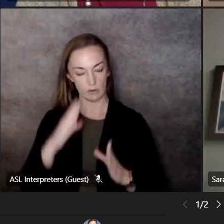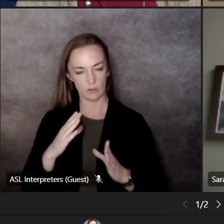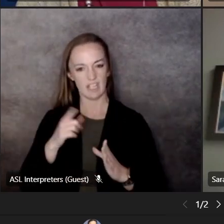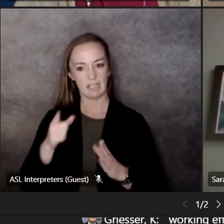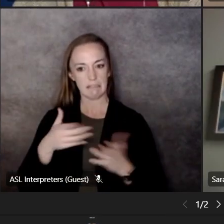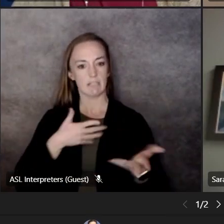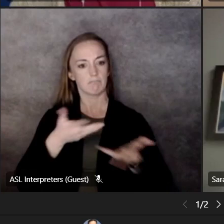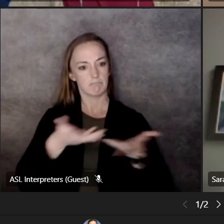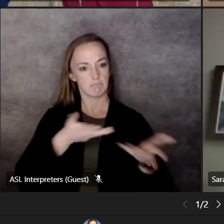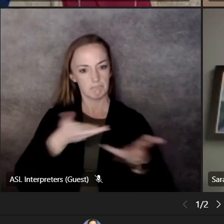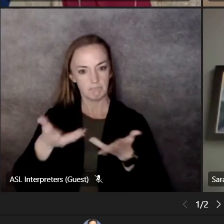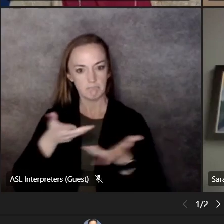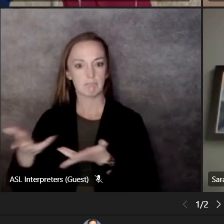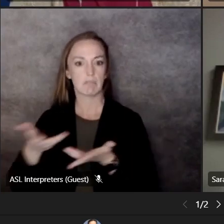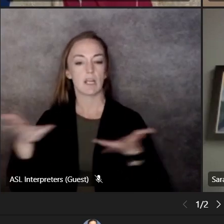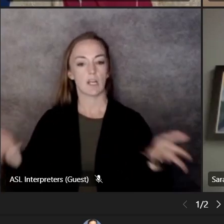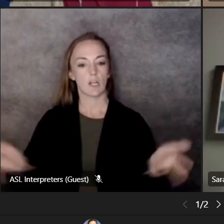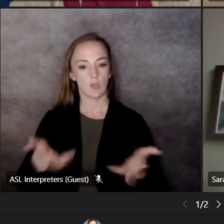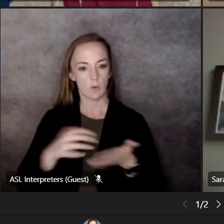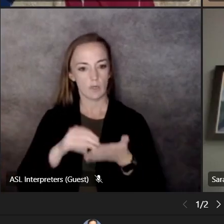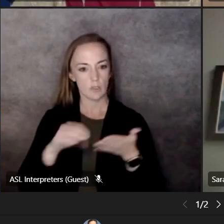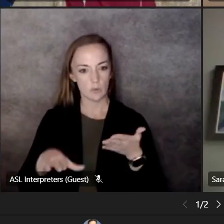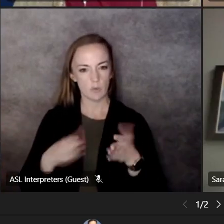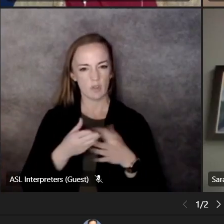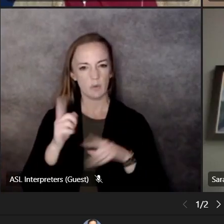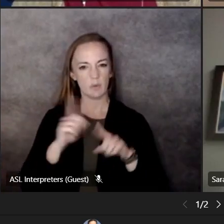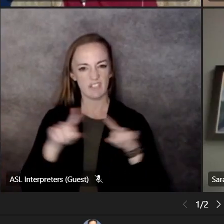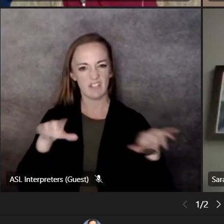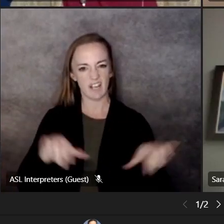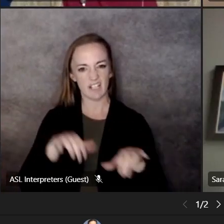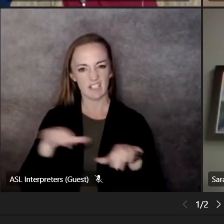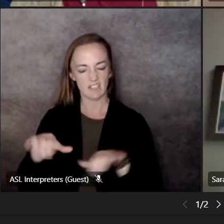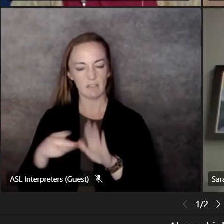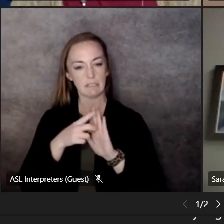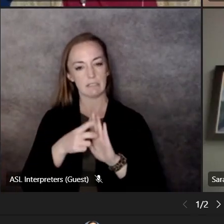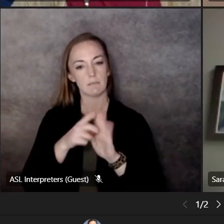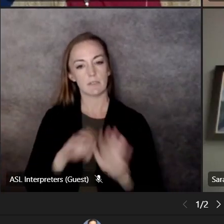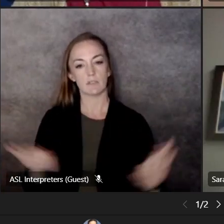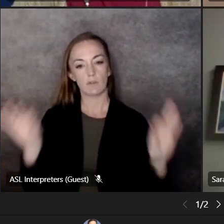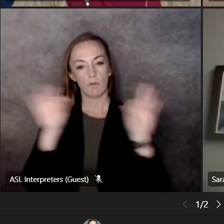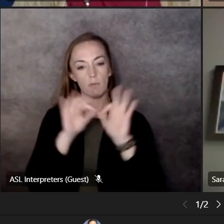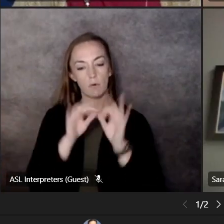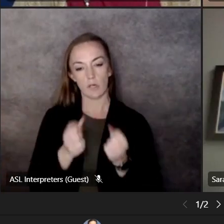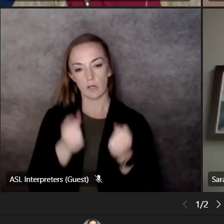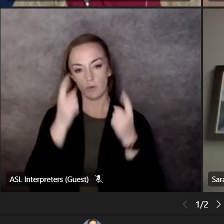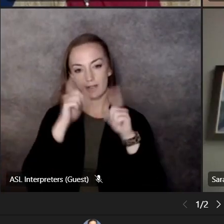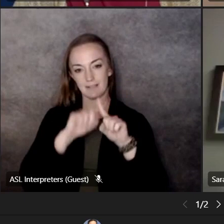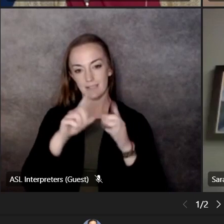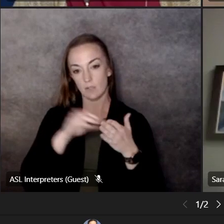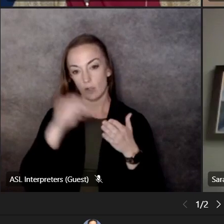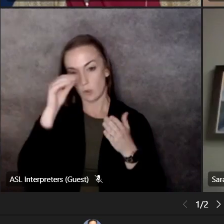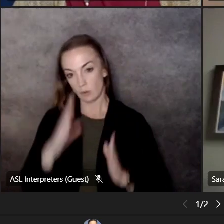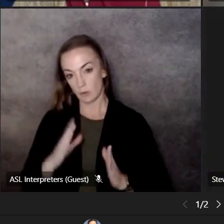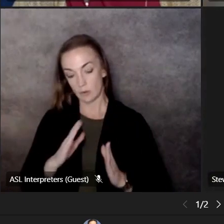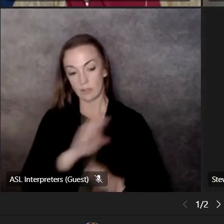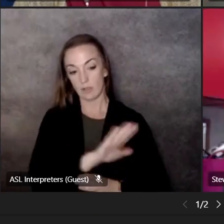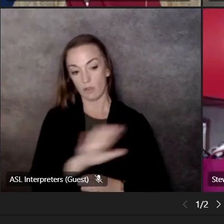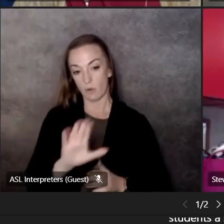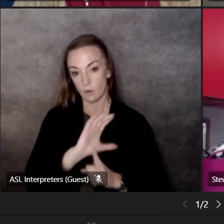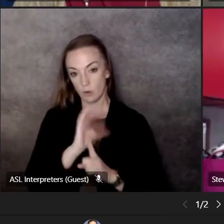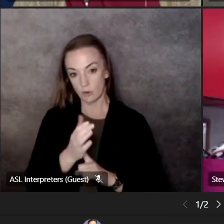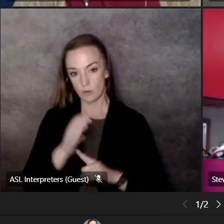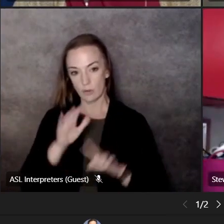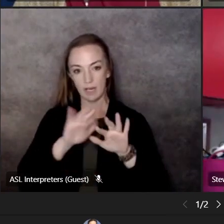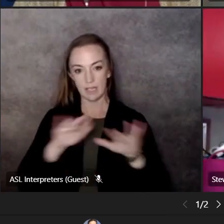series of exercises that demonstrated the importance of understanding different learners, their culture, and diverse learning